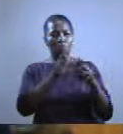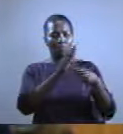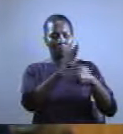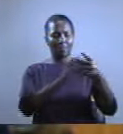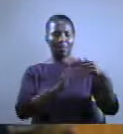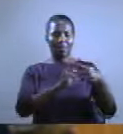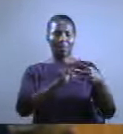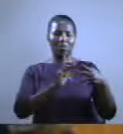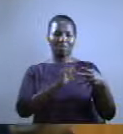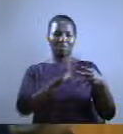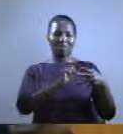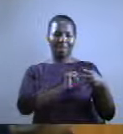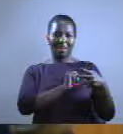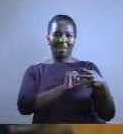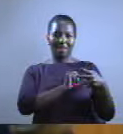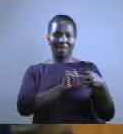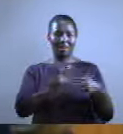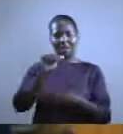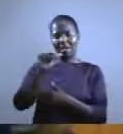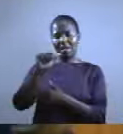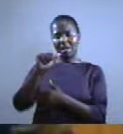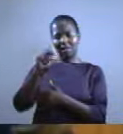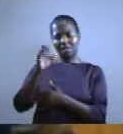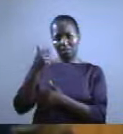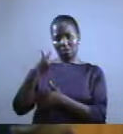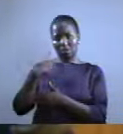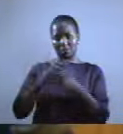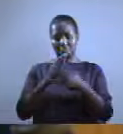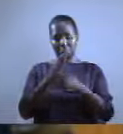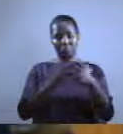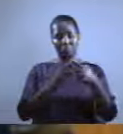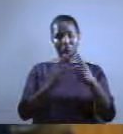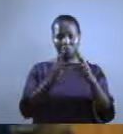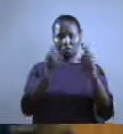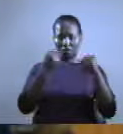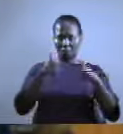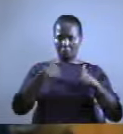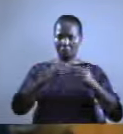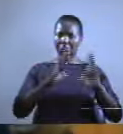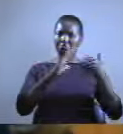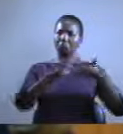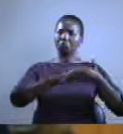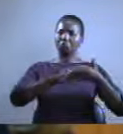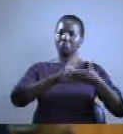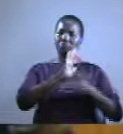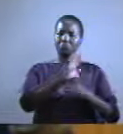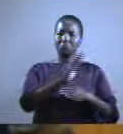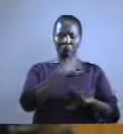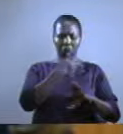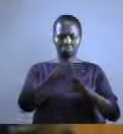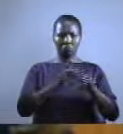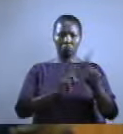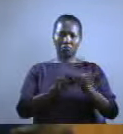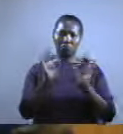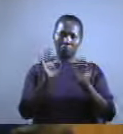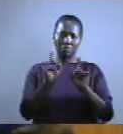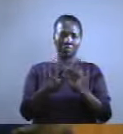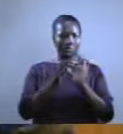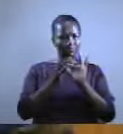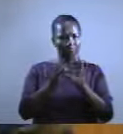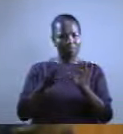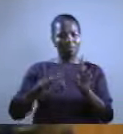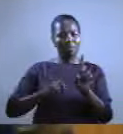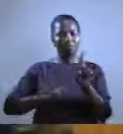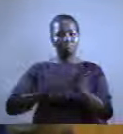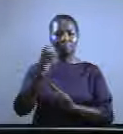three universities. ANC congratulates the formerly disadvantaged institutions on their progress and dedication to succeed.